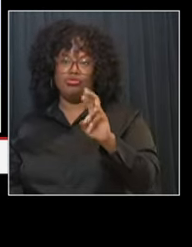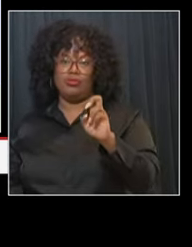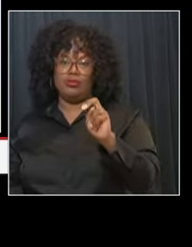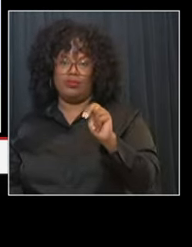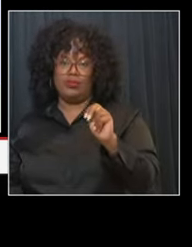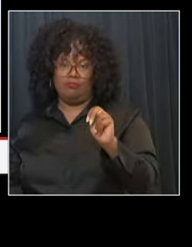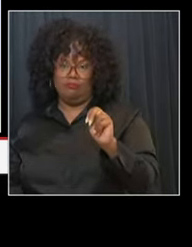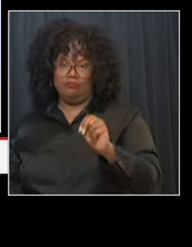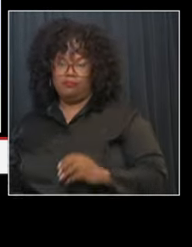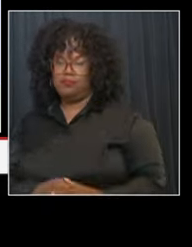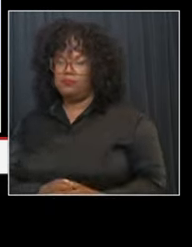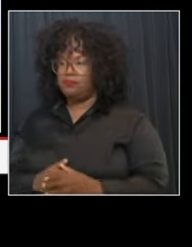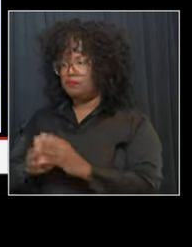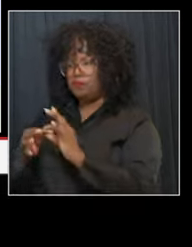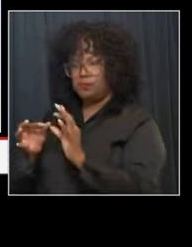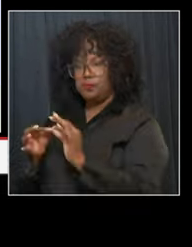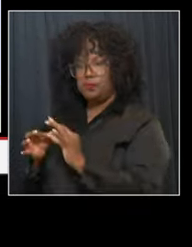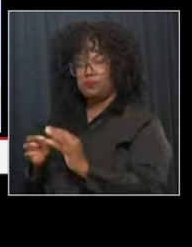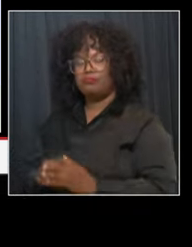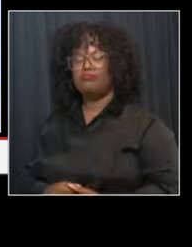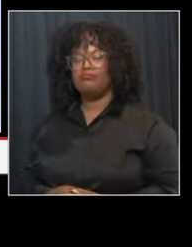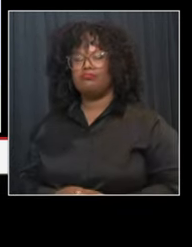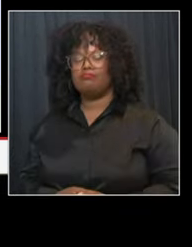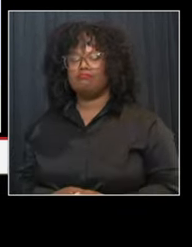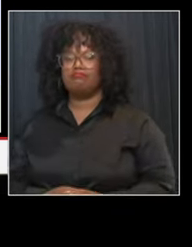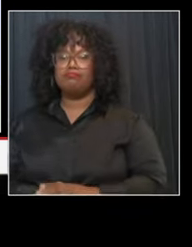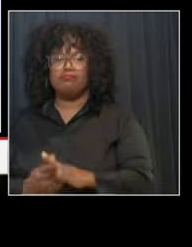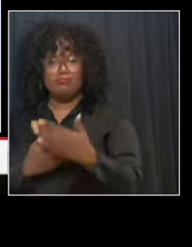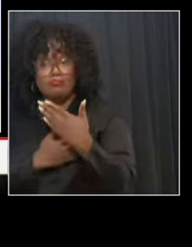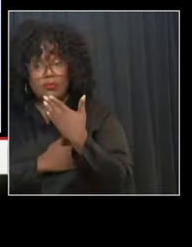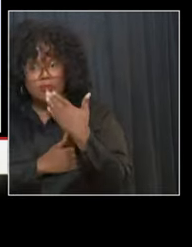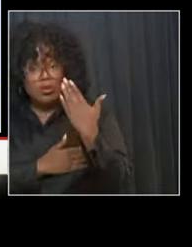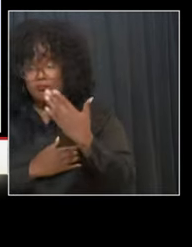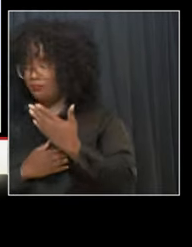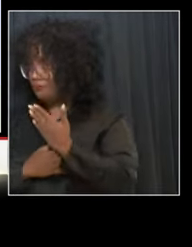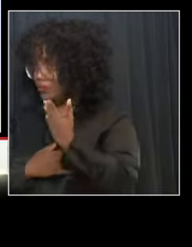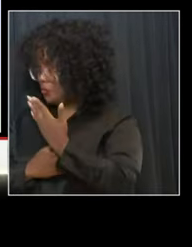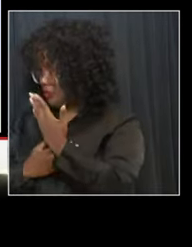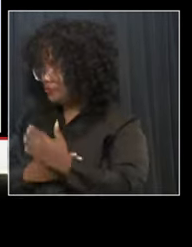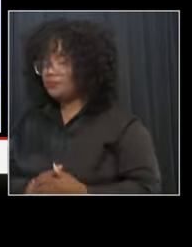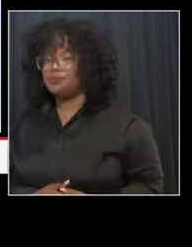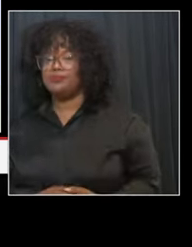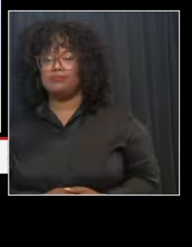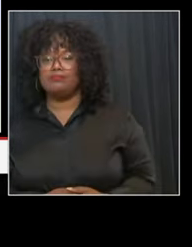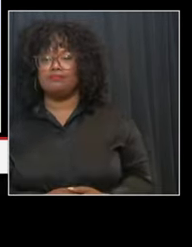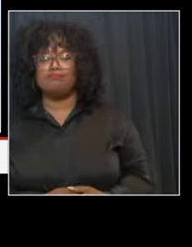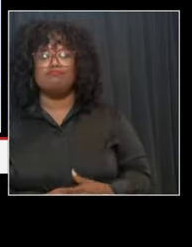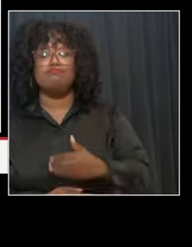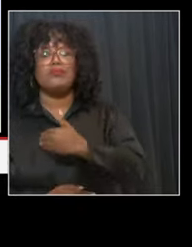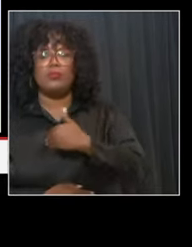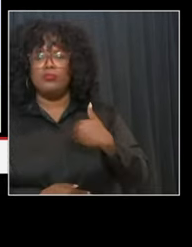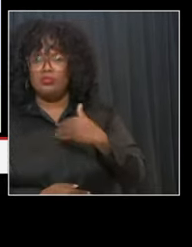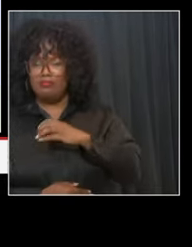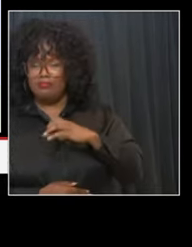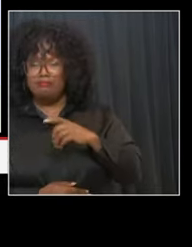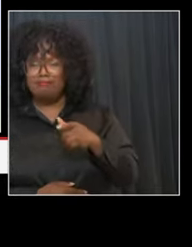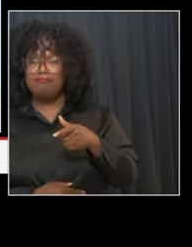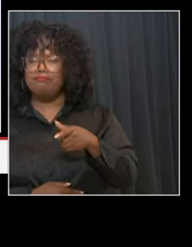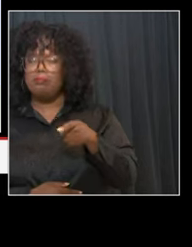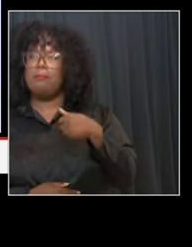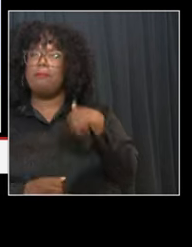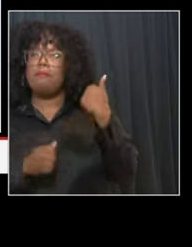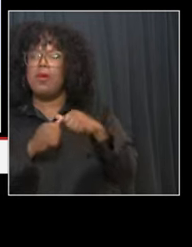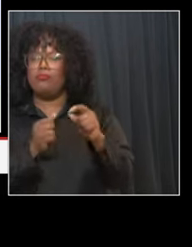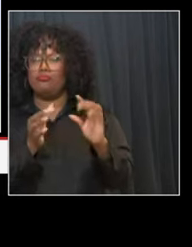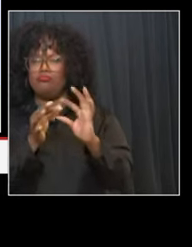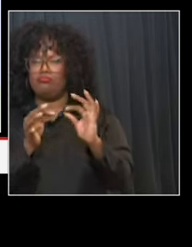Good morning, Mayor. Thank you so much. Good morning, Councilmember. I know one of the things that was really big in terms of FY25 was